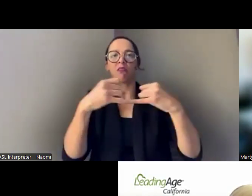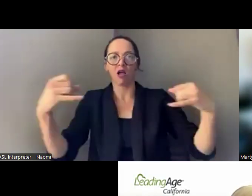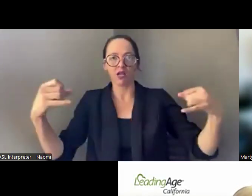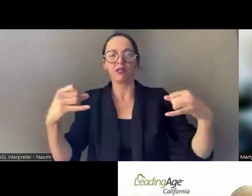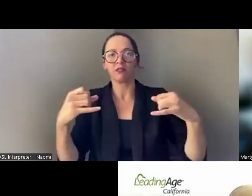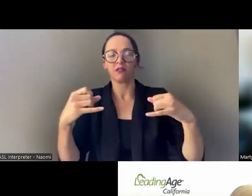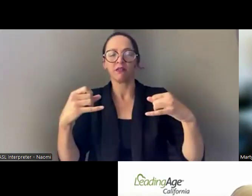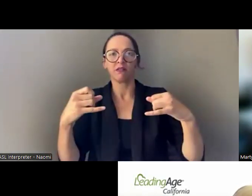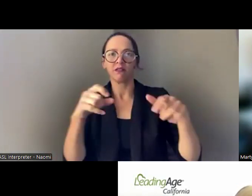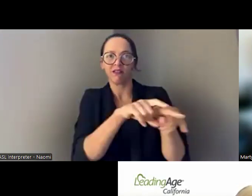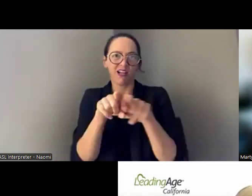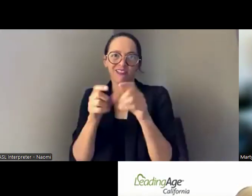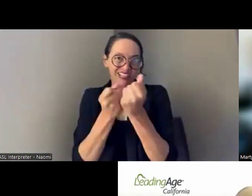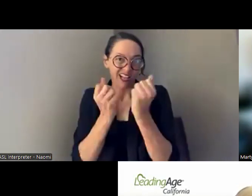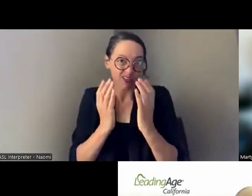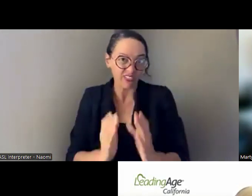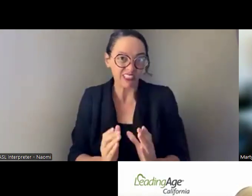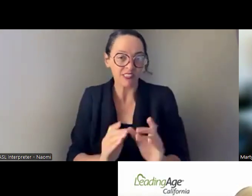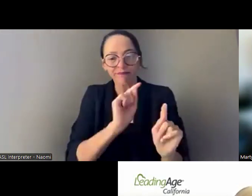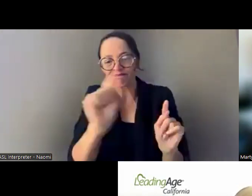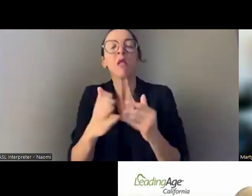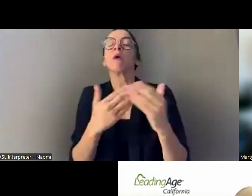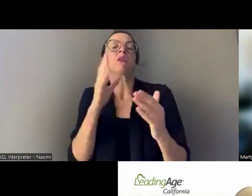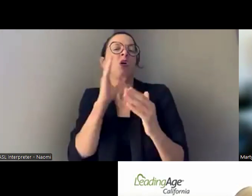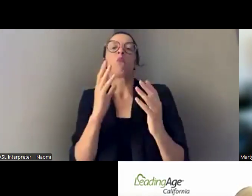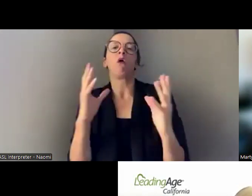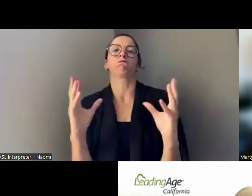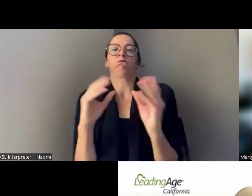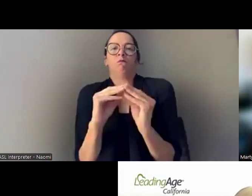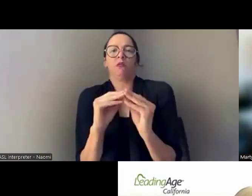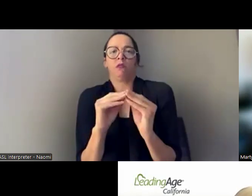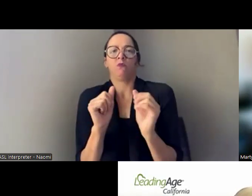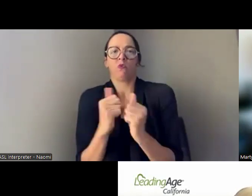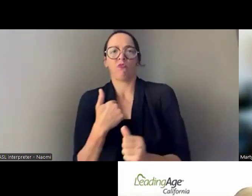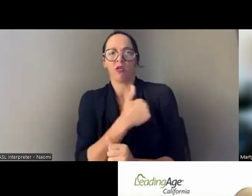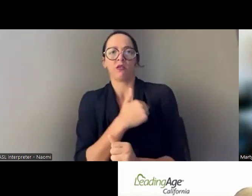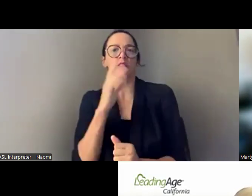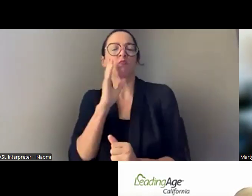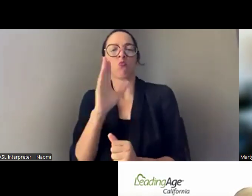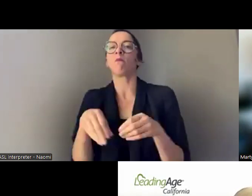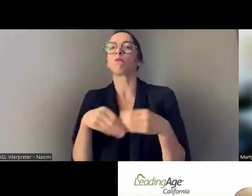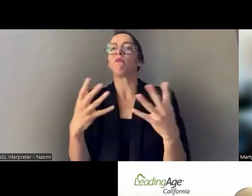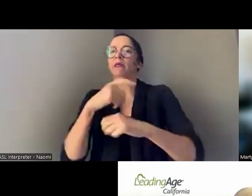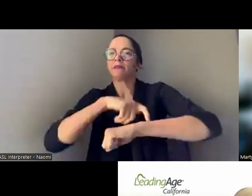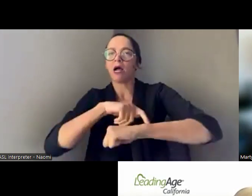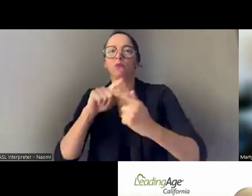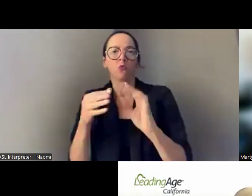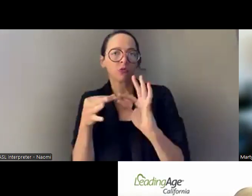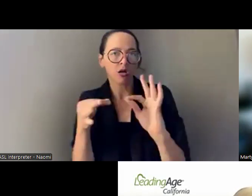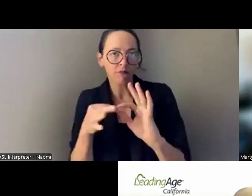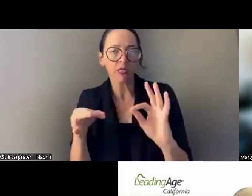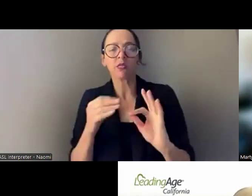will meet with us and provide give us time to comment and also to provide an overview on